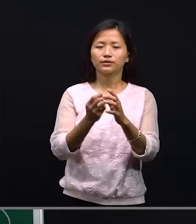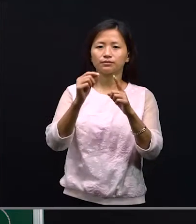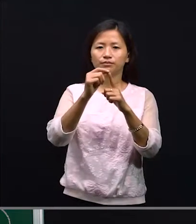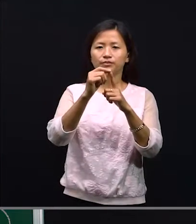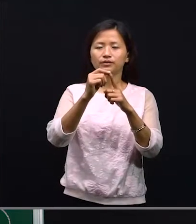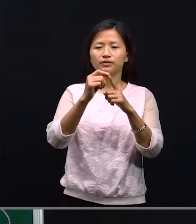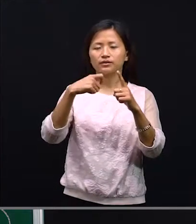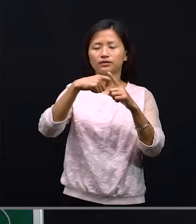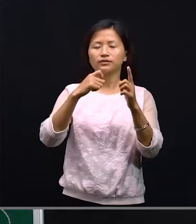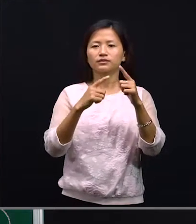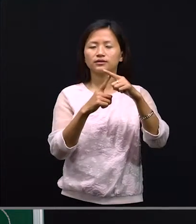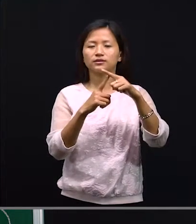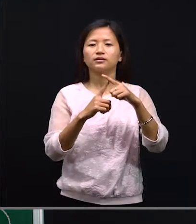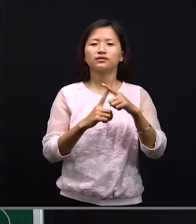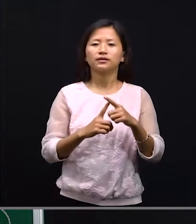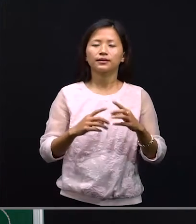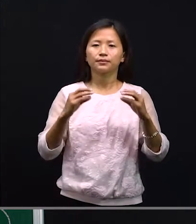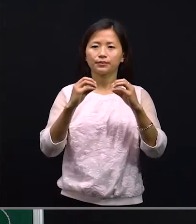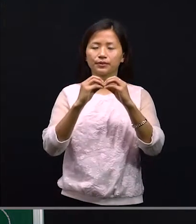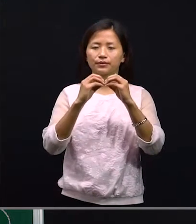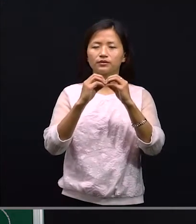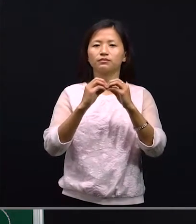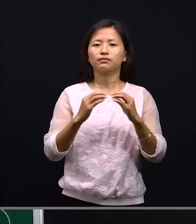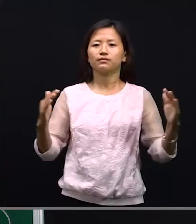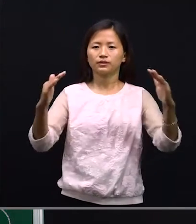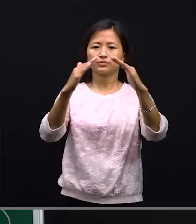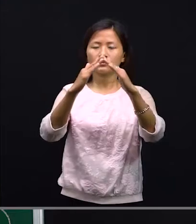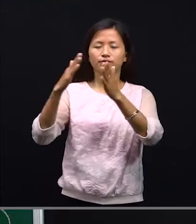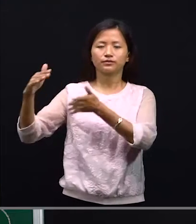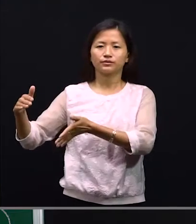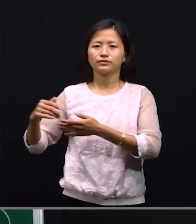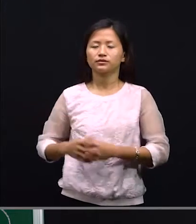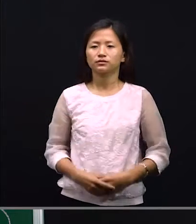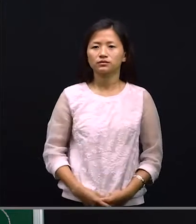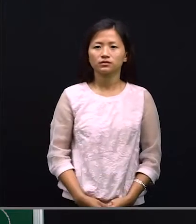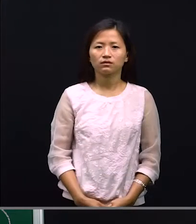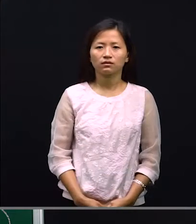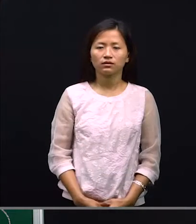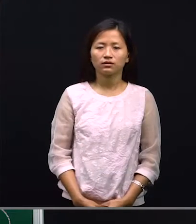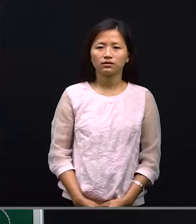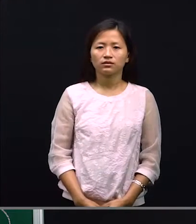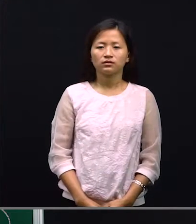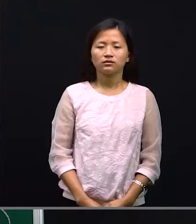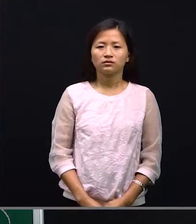mountain range, and the Barail mountain range. All right, so let's go to